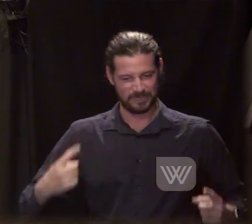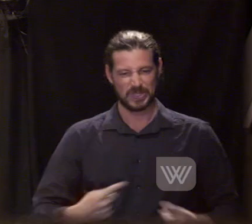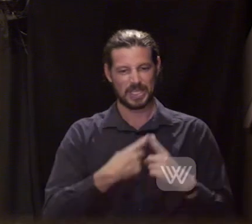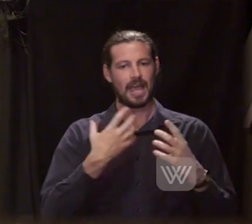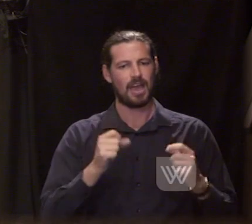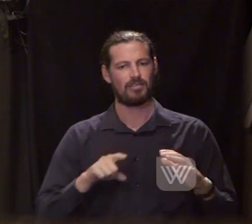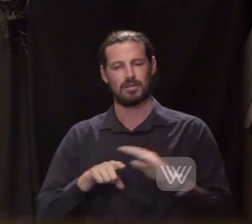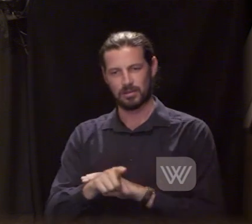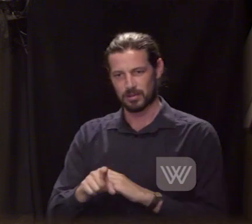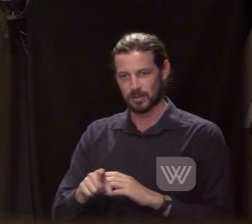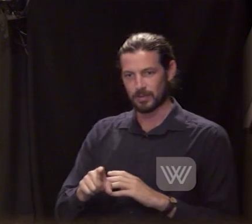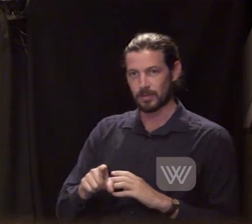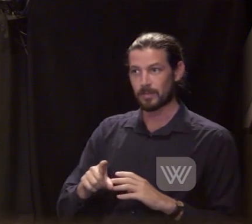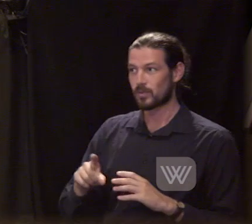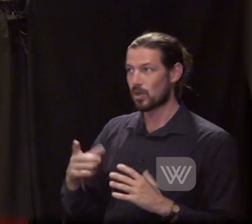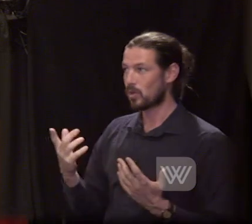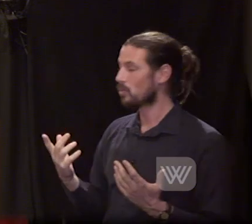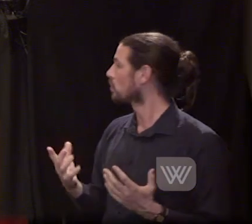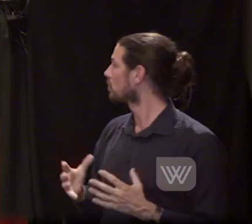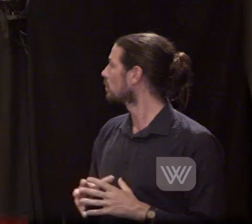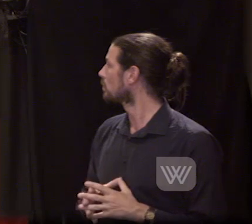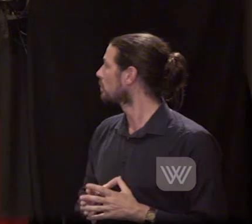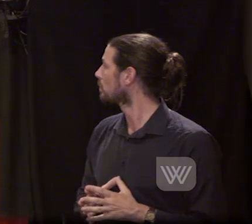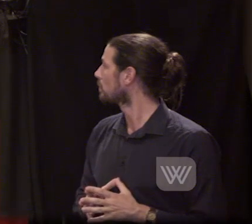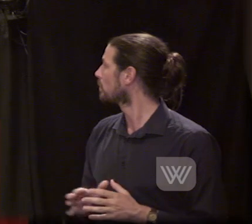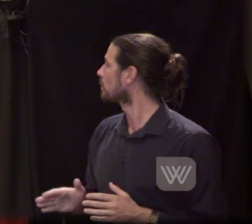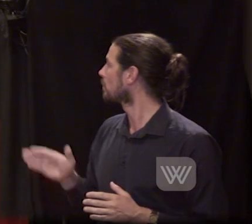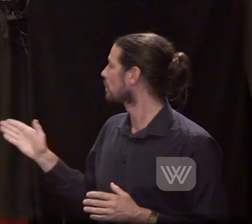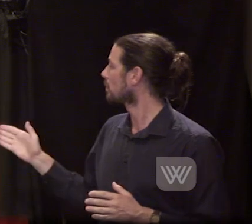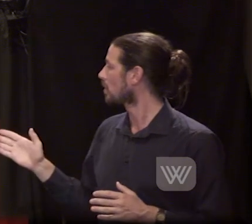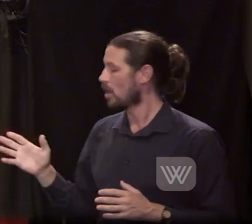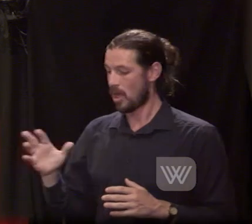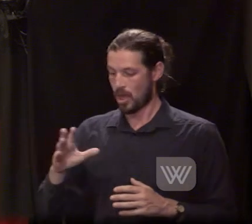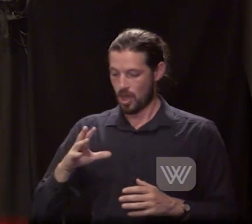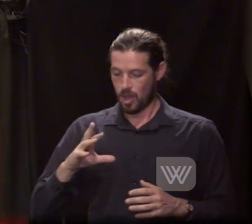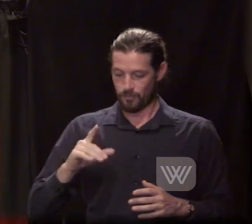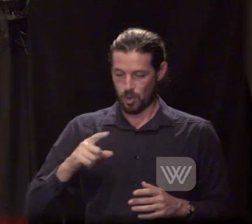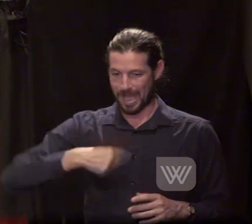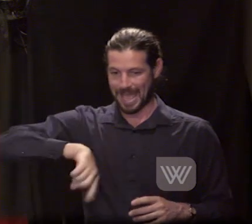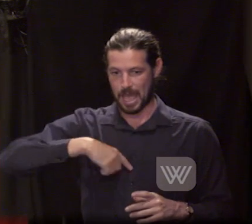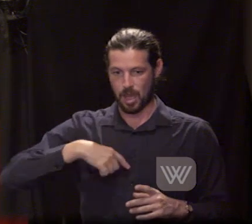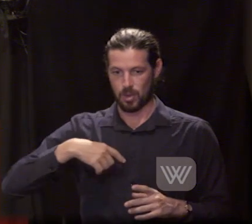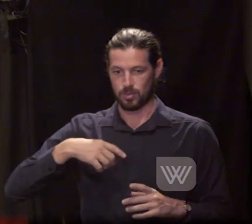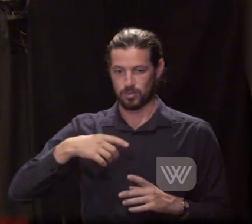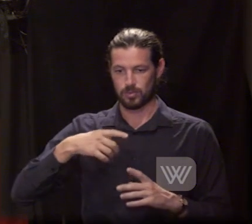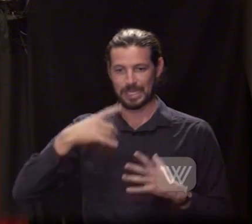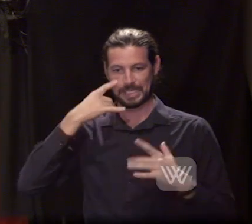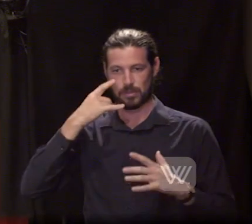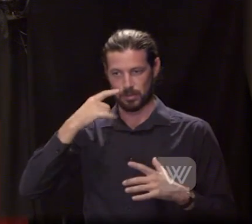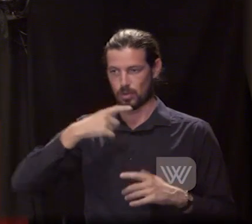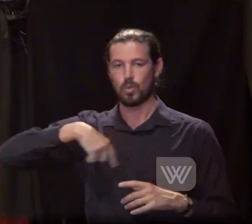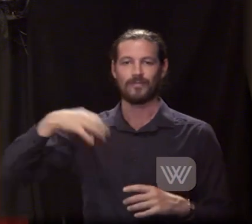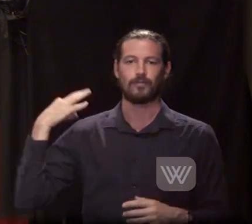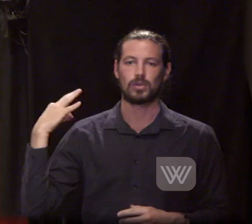have had the week before? Yeah, so the condition on our experiment is that we were volunteers, and so